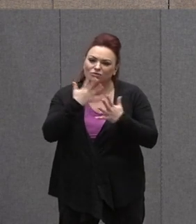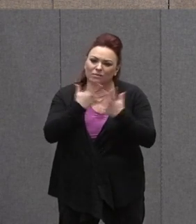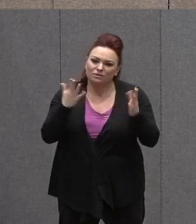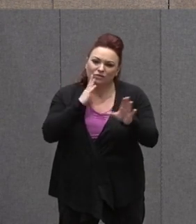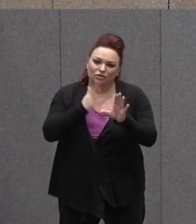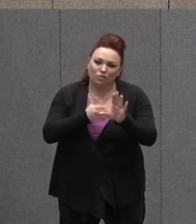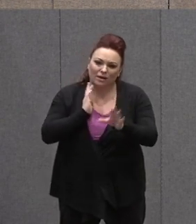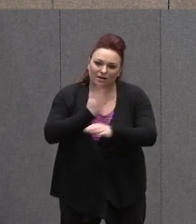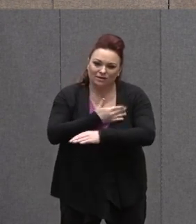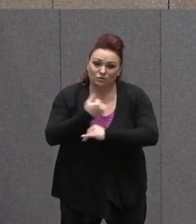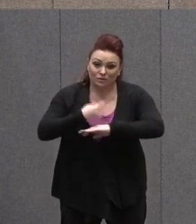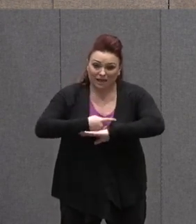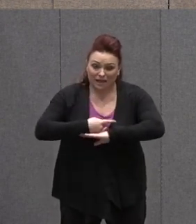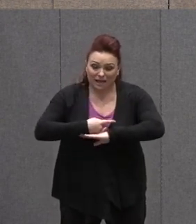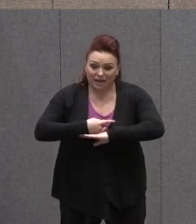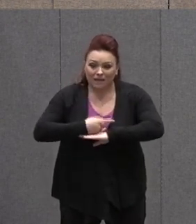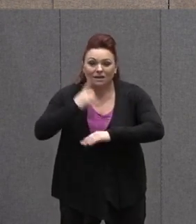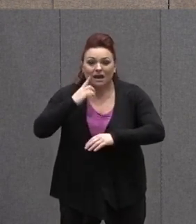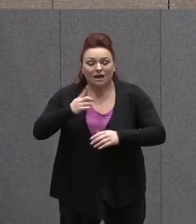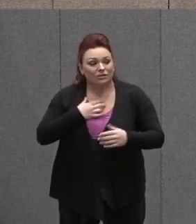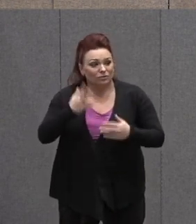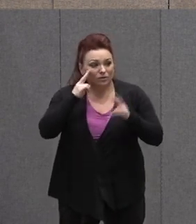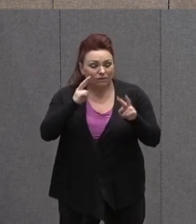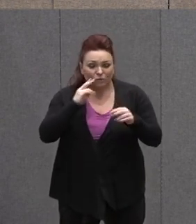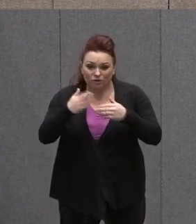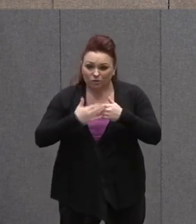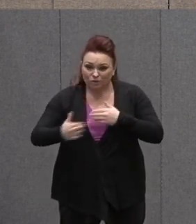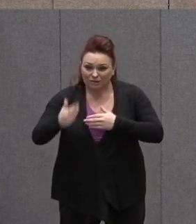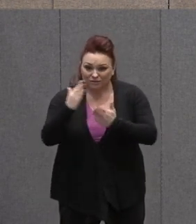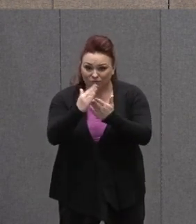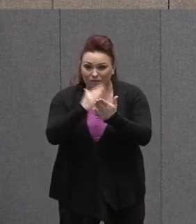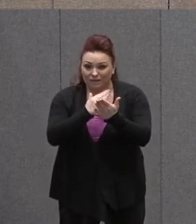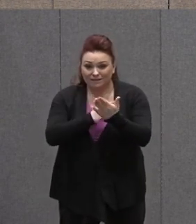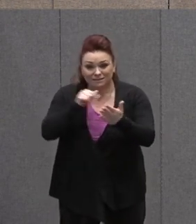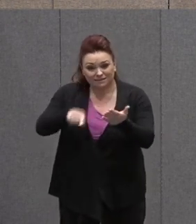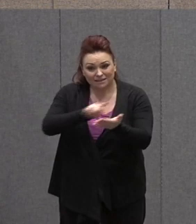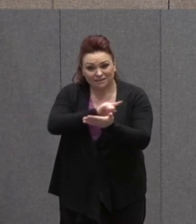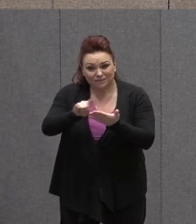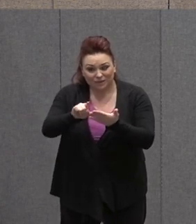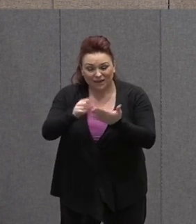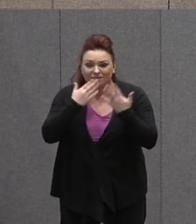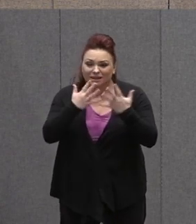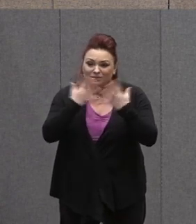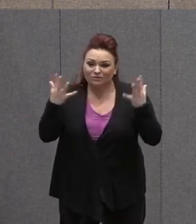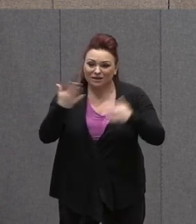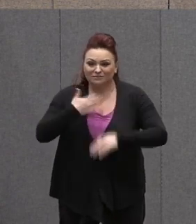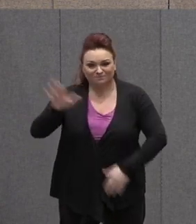later this week. Thanks.